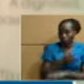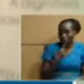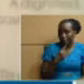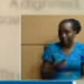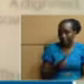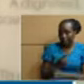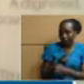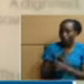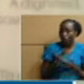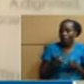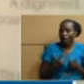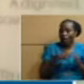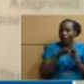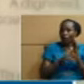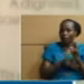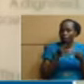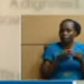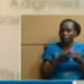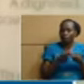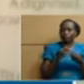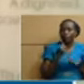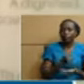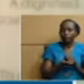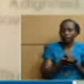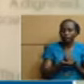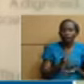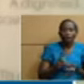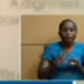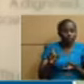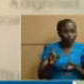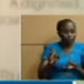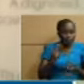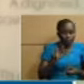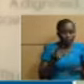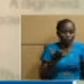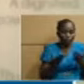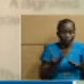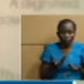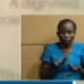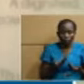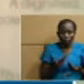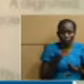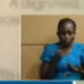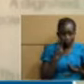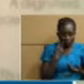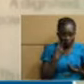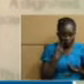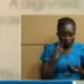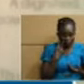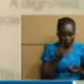that we have a program called the Social Assistance Grant. If you would look back, we realize